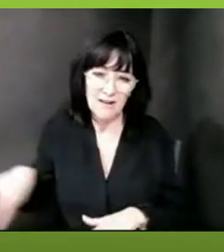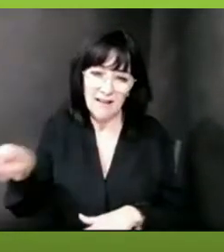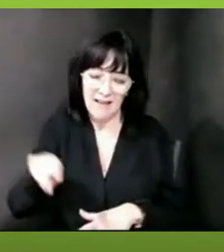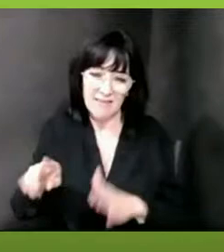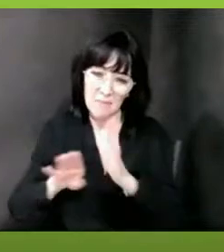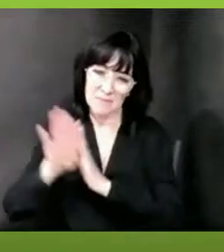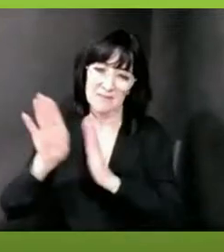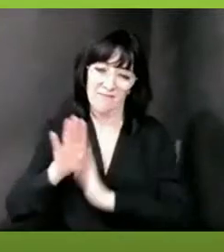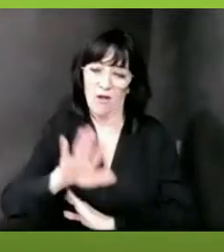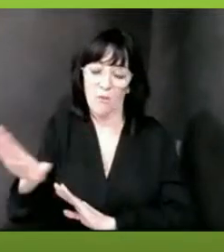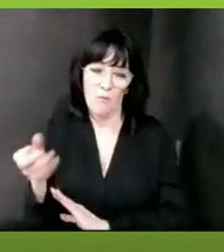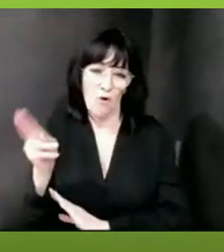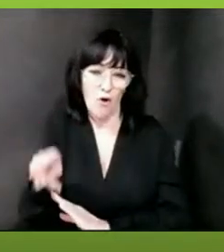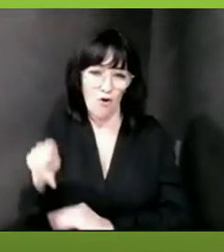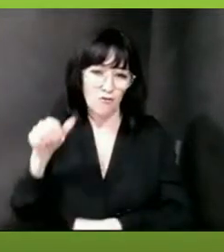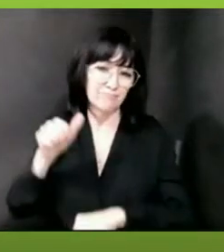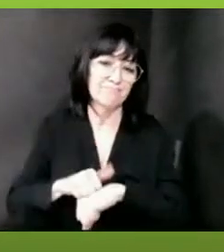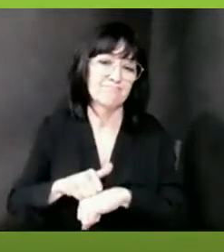resilience. Second,